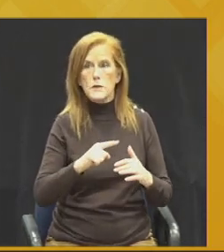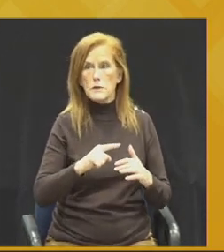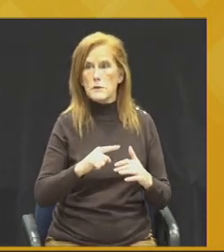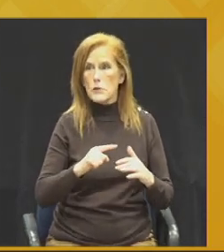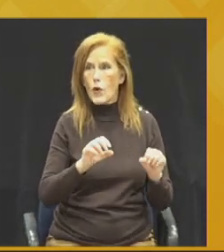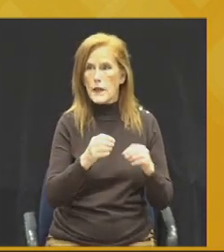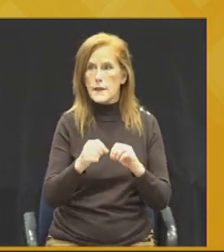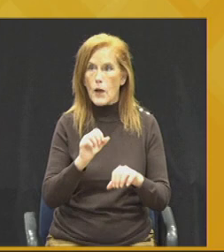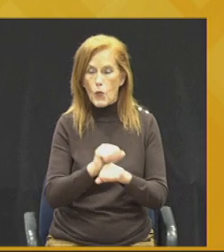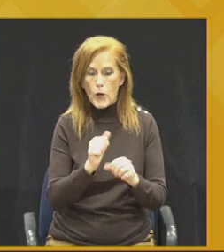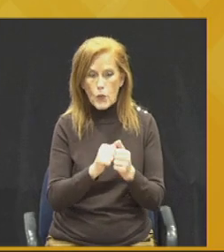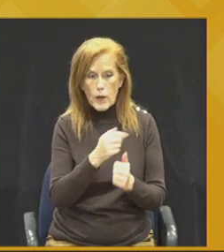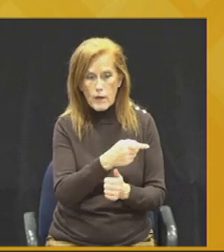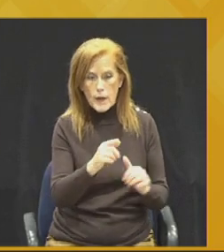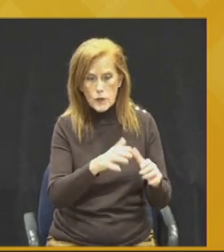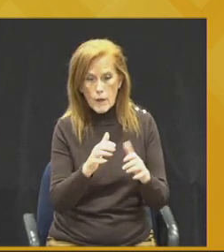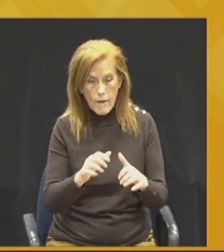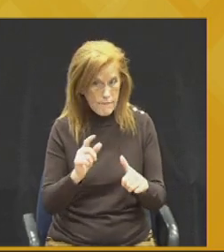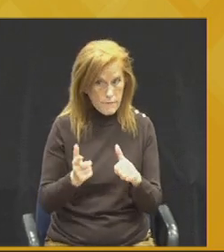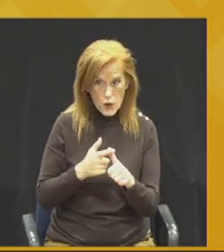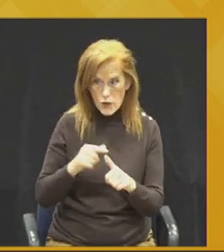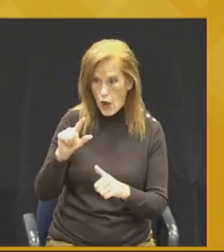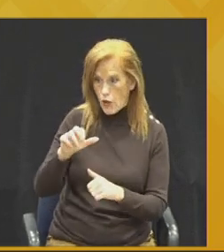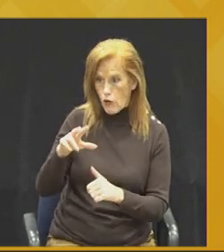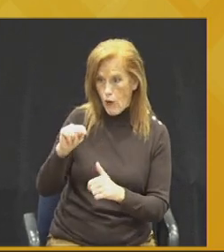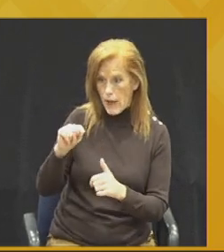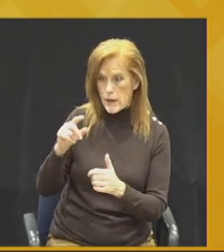One, this is a requirement for our grant. It's something that